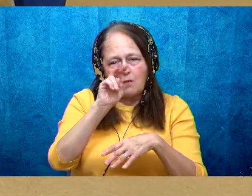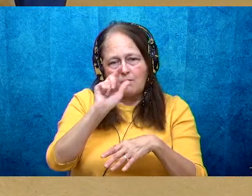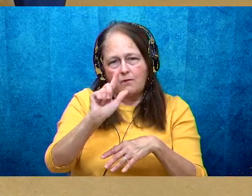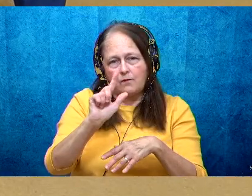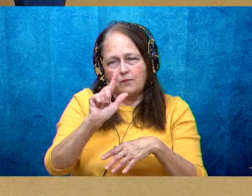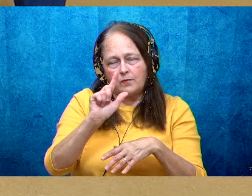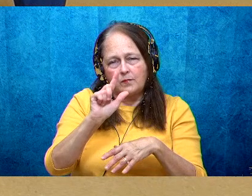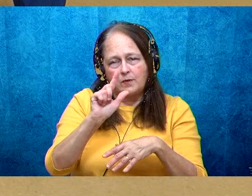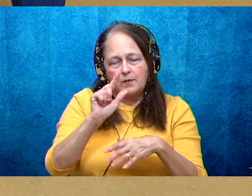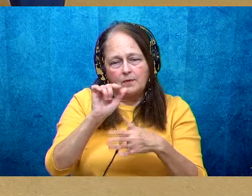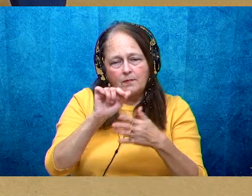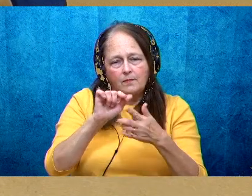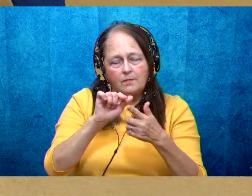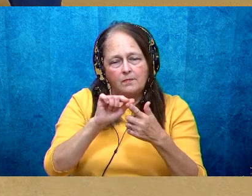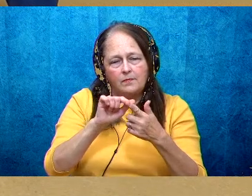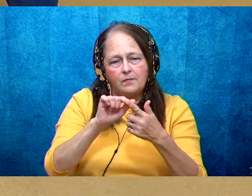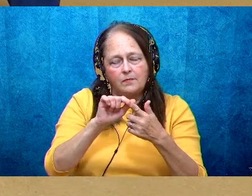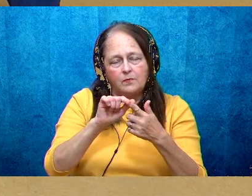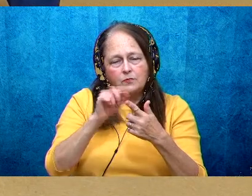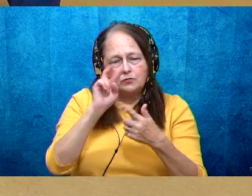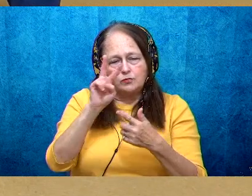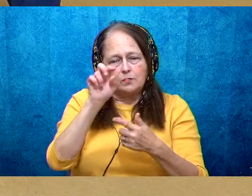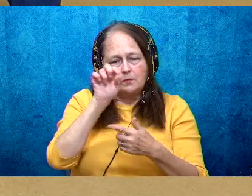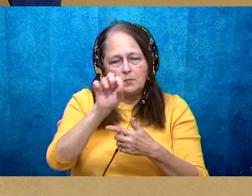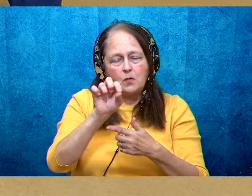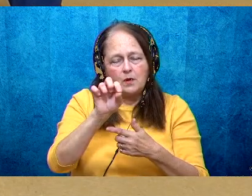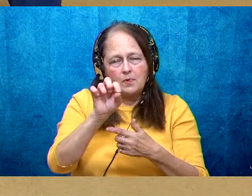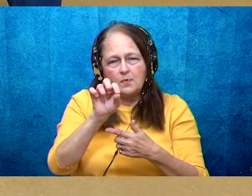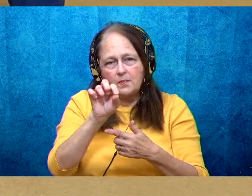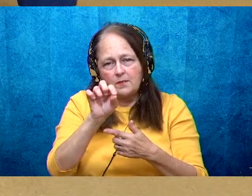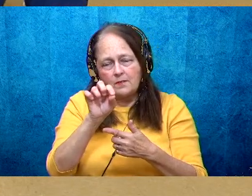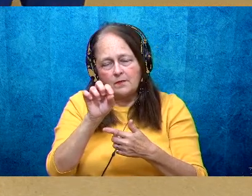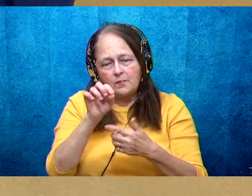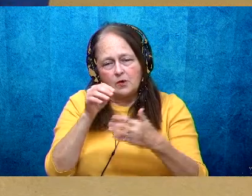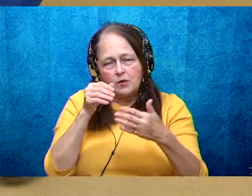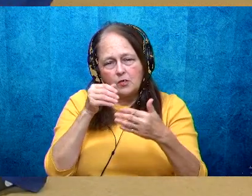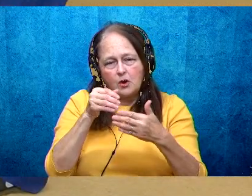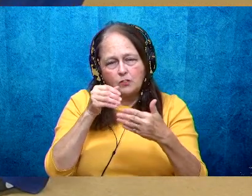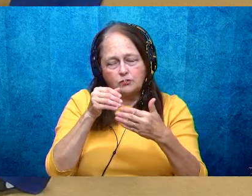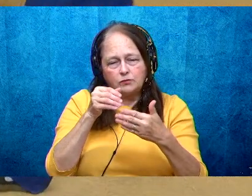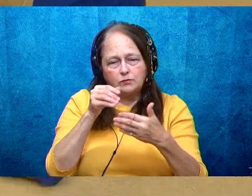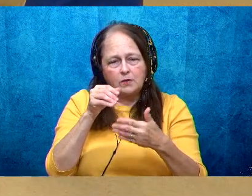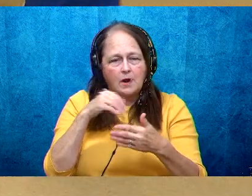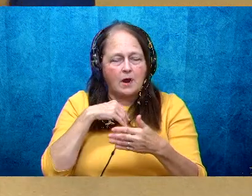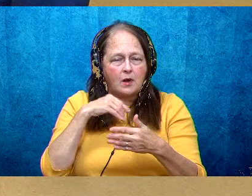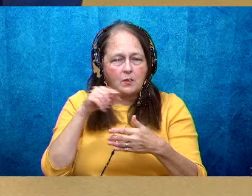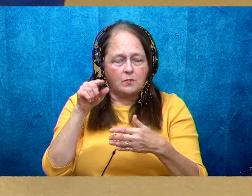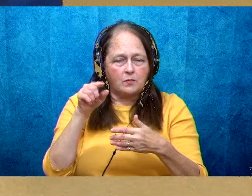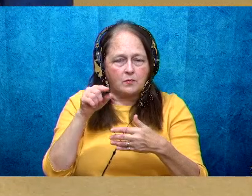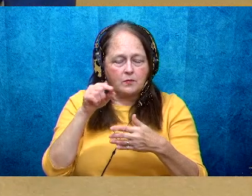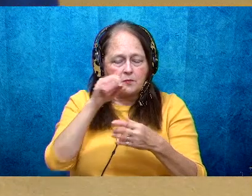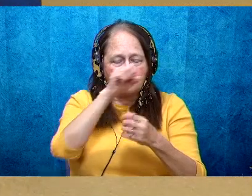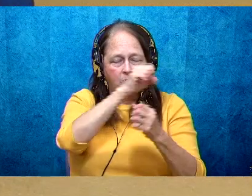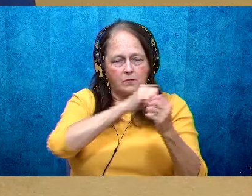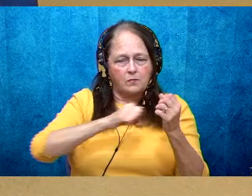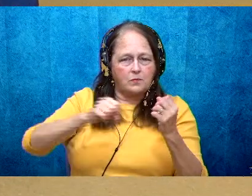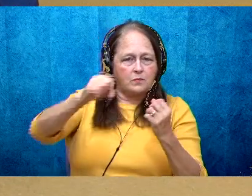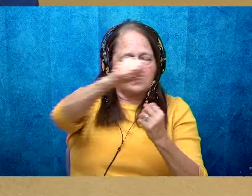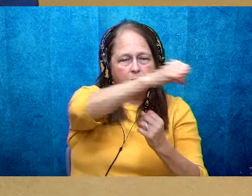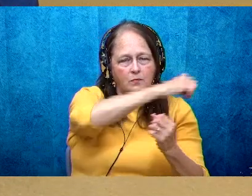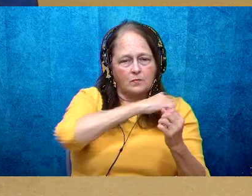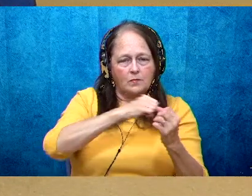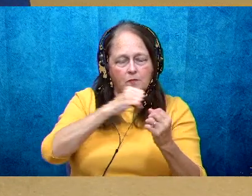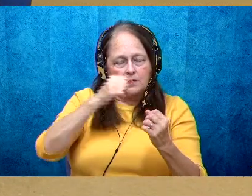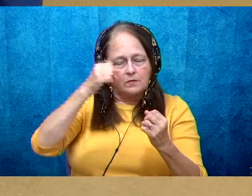are further away and 2 points on that orbit that are closer. So when I was orbiting around the table and orbiting around